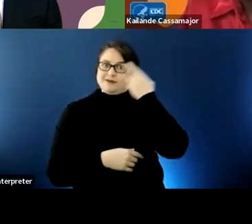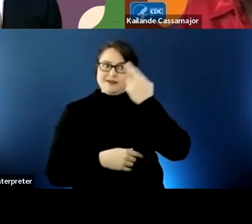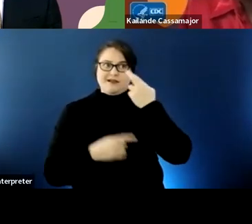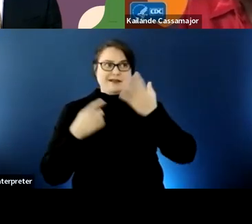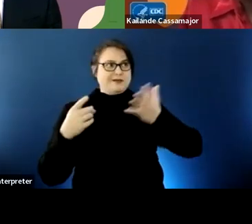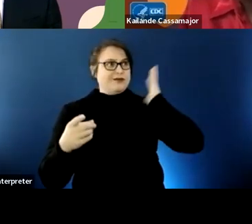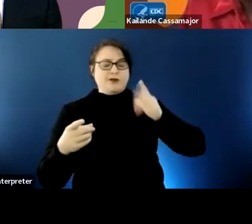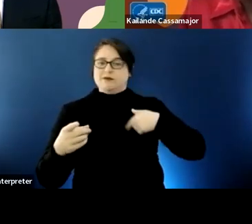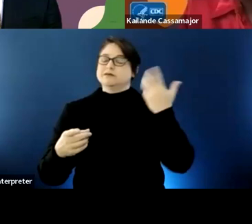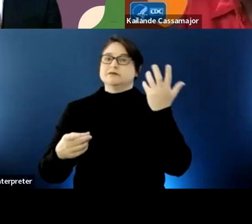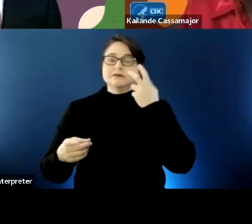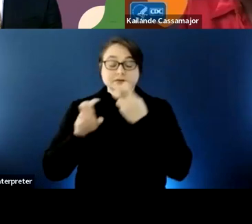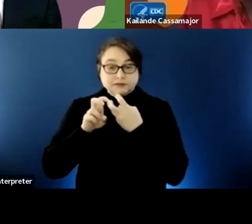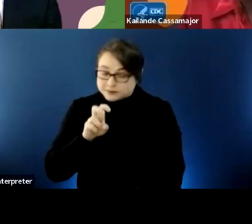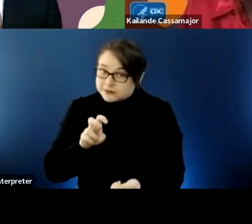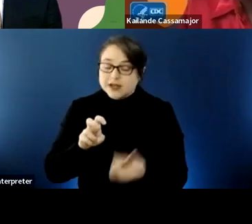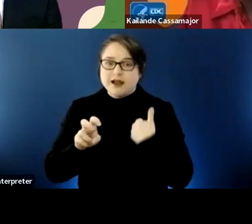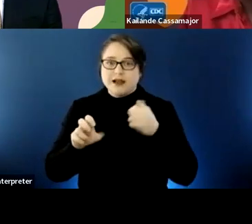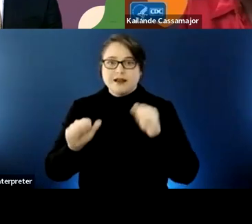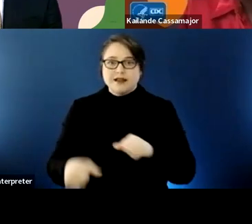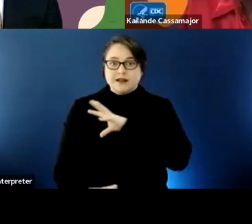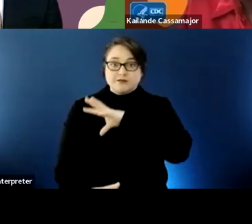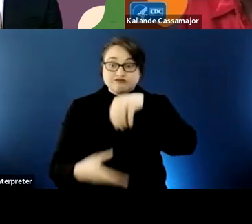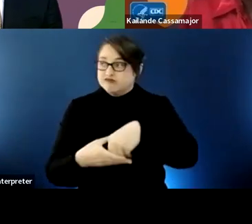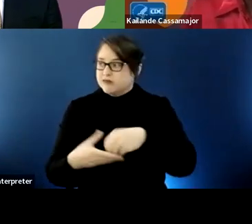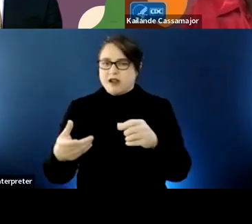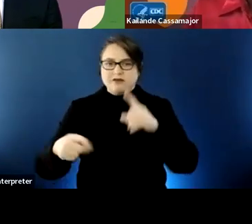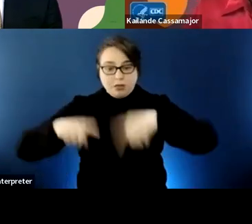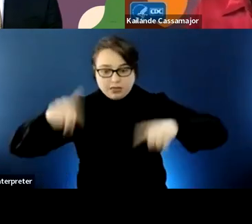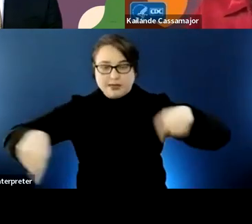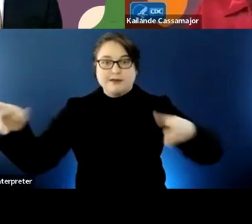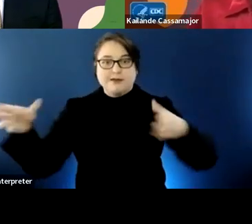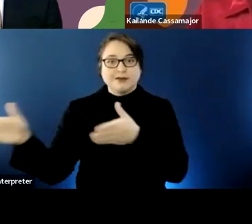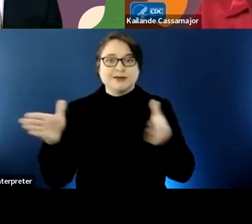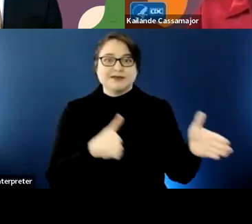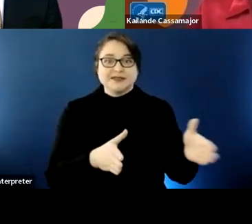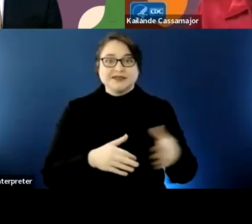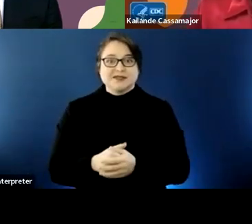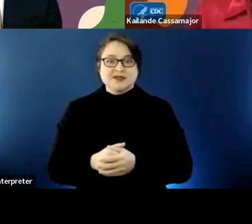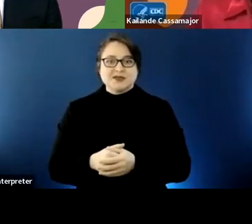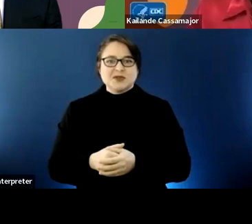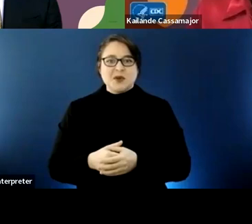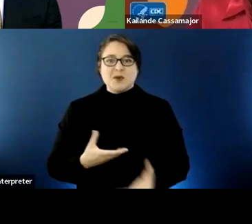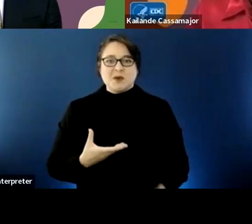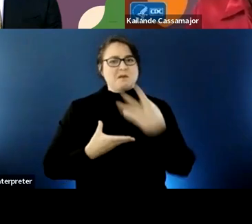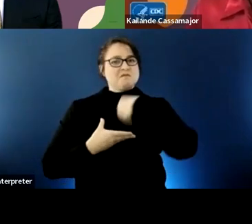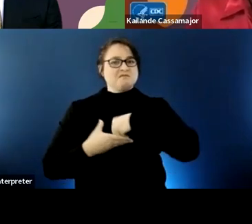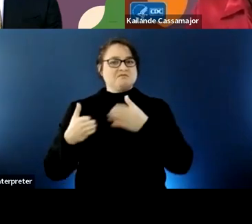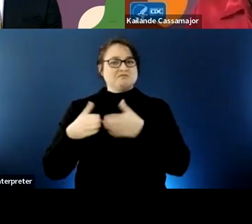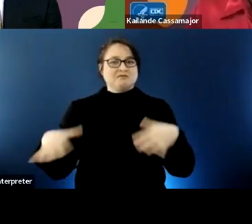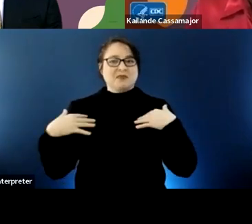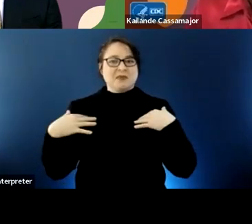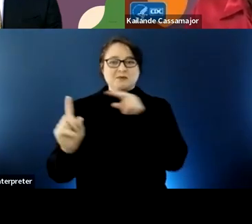contribute, a lot of ways that I can contribute. So I would say embrace the public health perspective